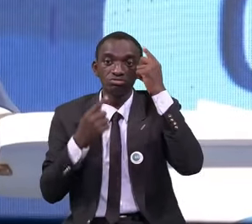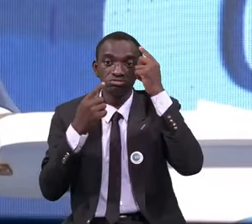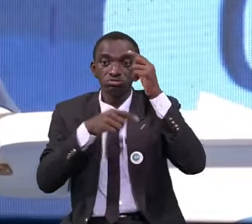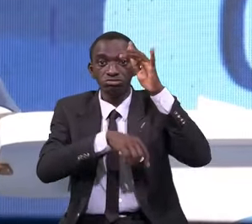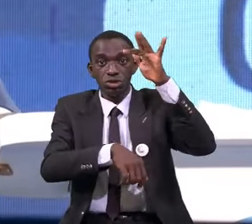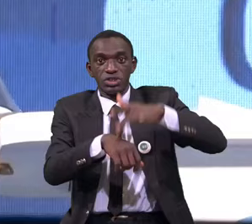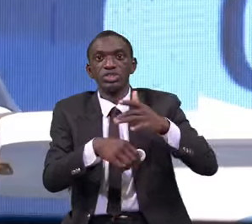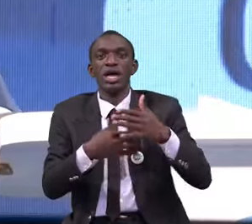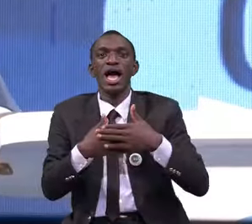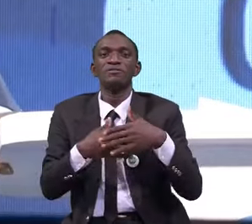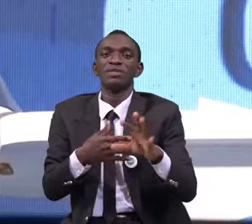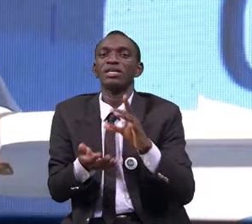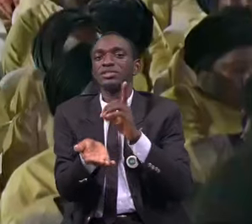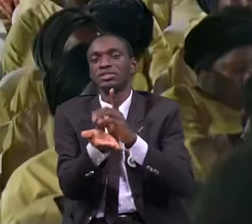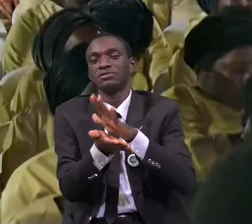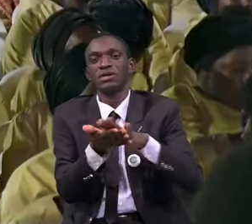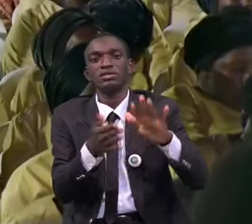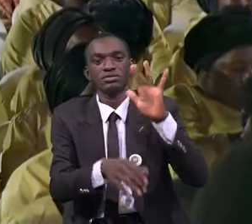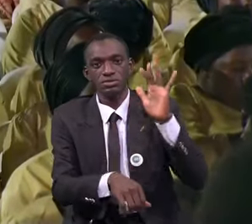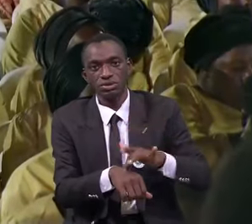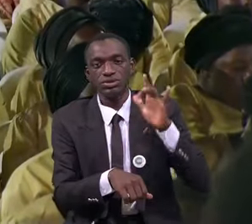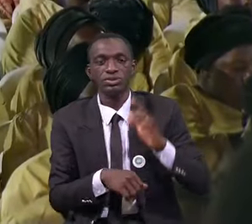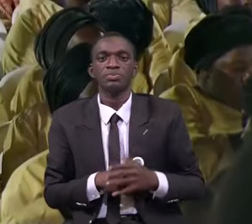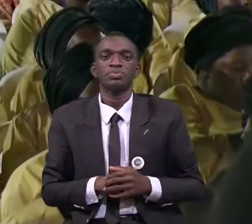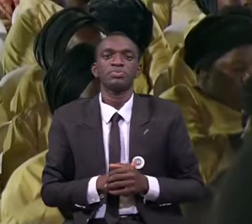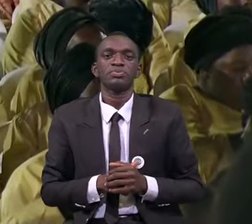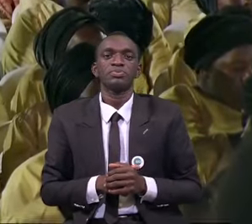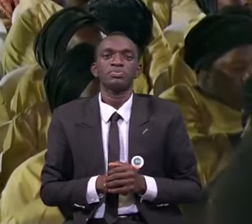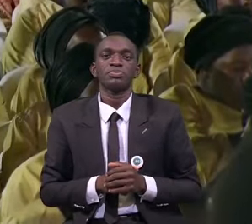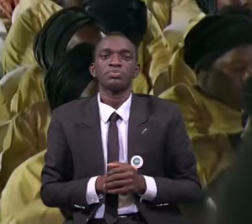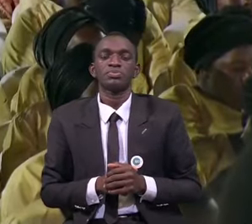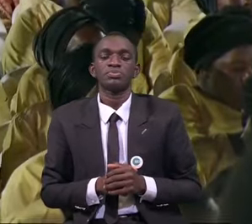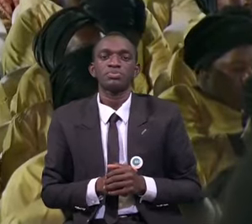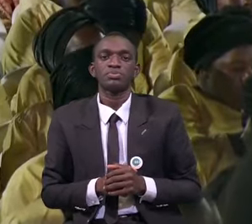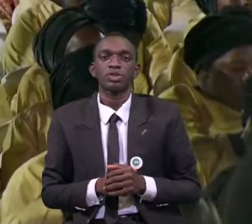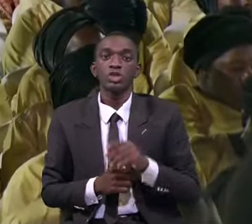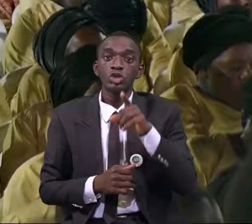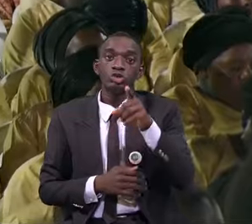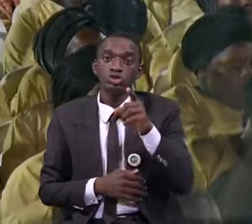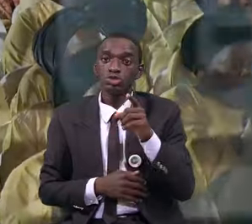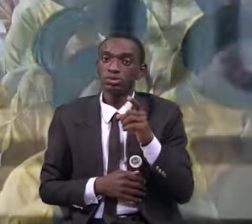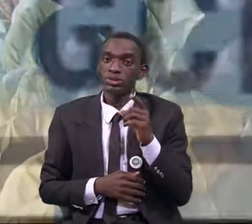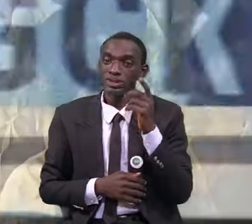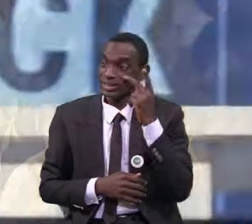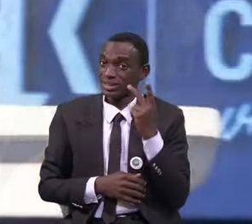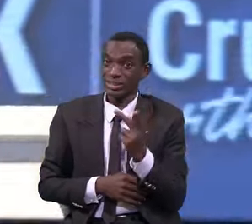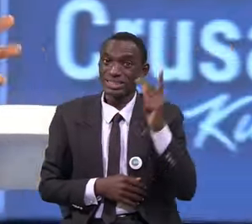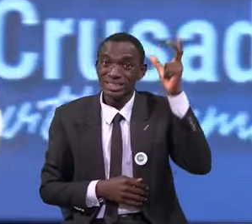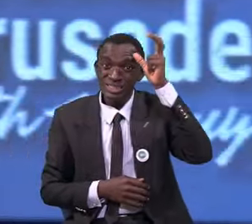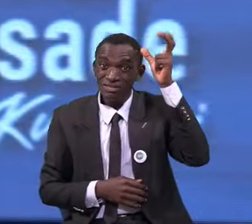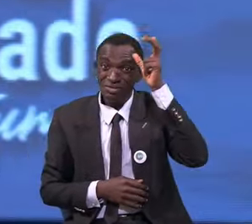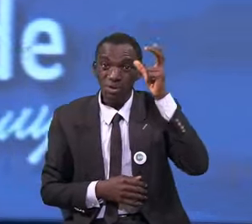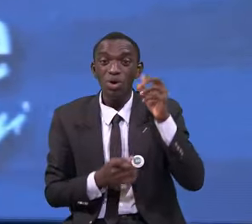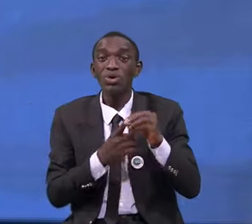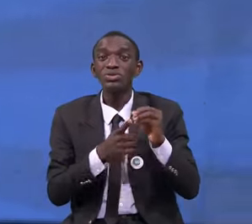divine touch. You see, Satan, the devil, also